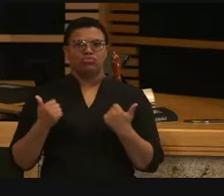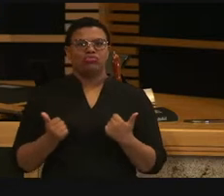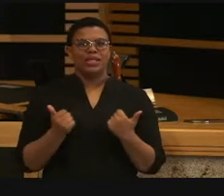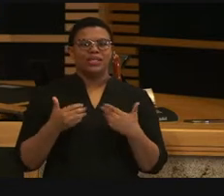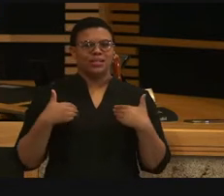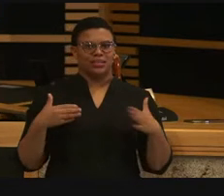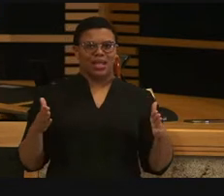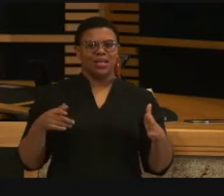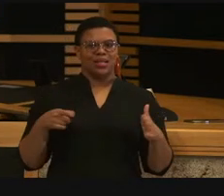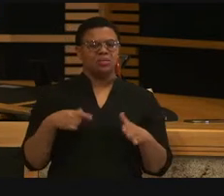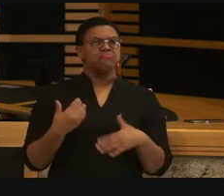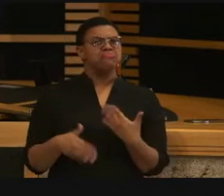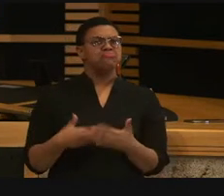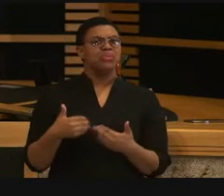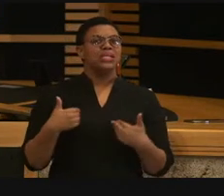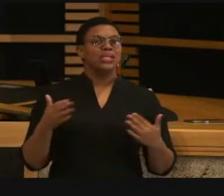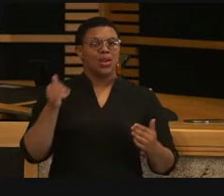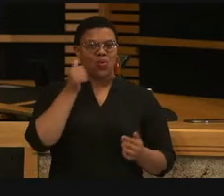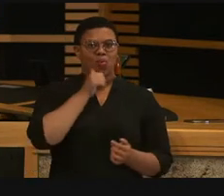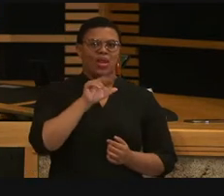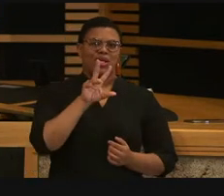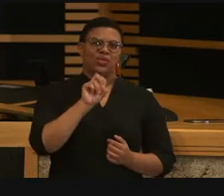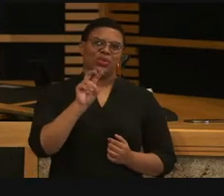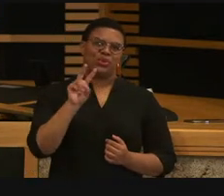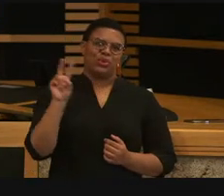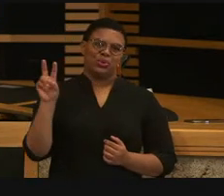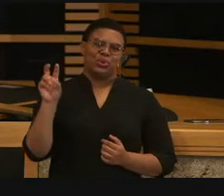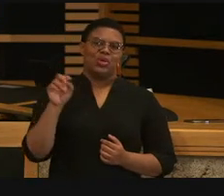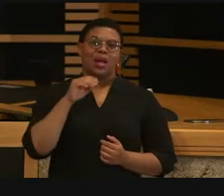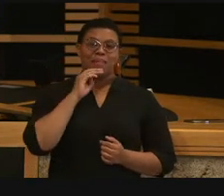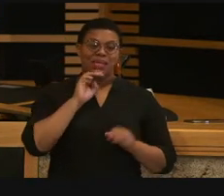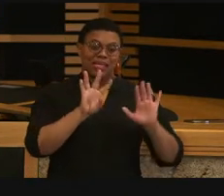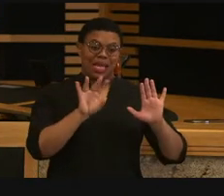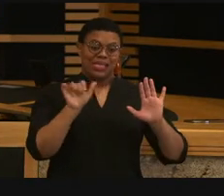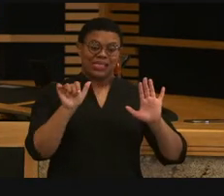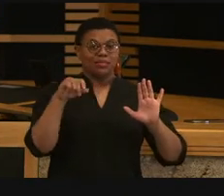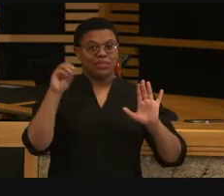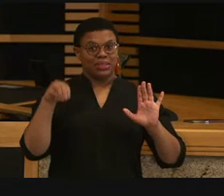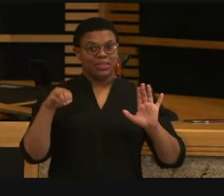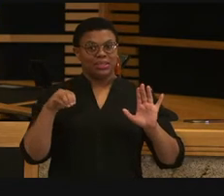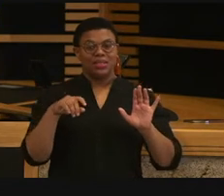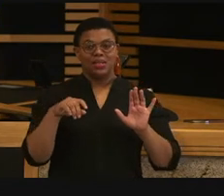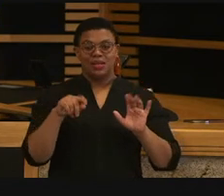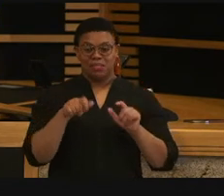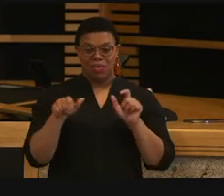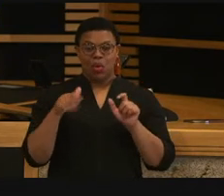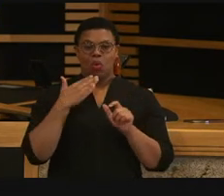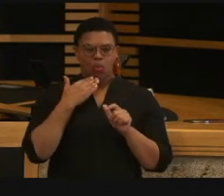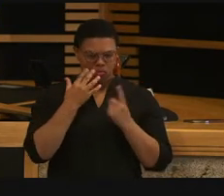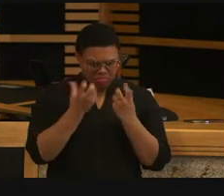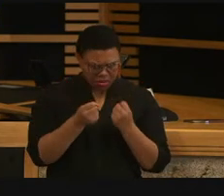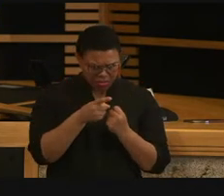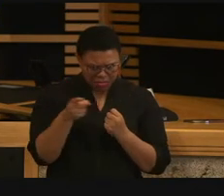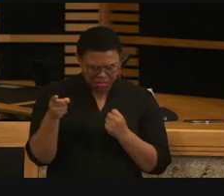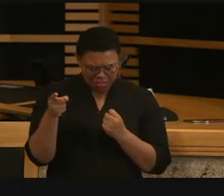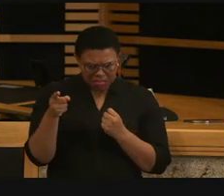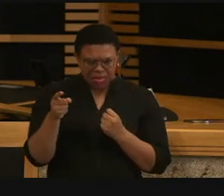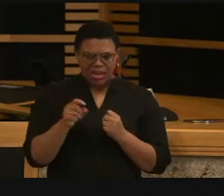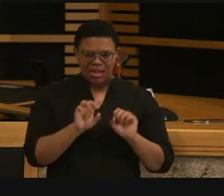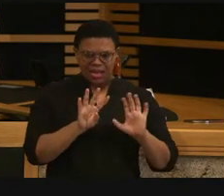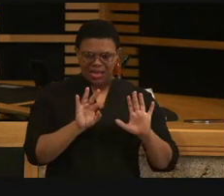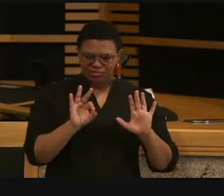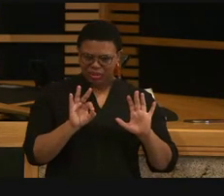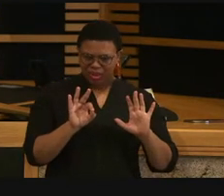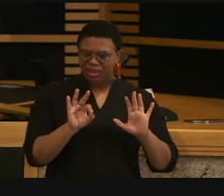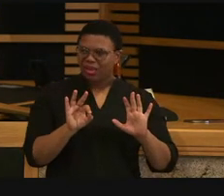considerable progress in 2022. 96% of the patients in diagnosed, 93% have